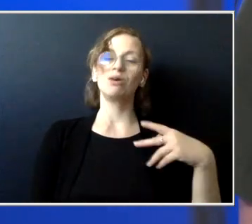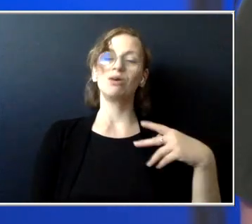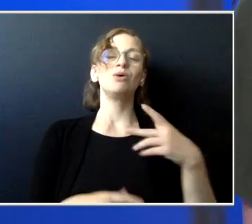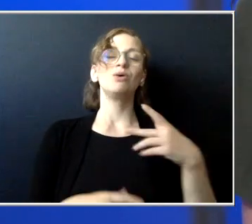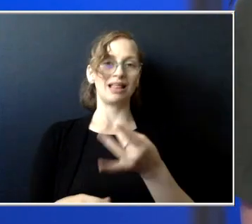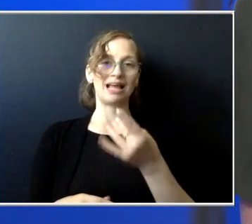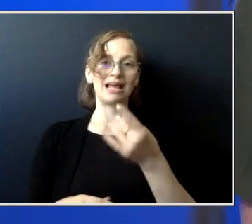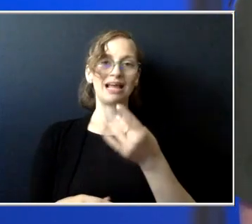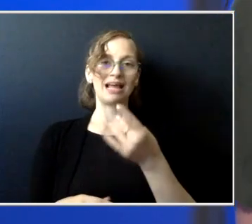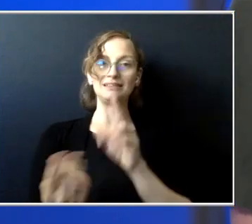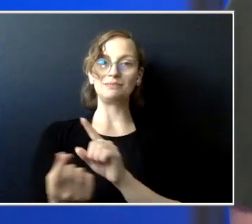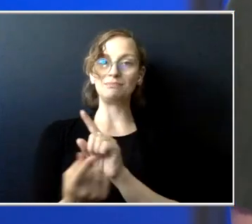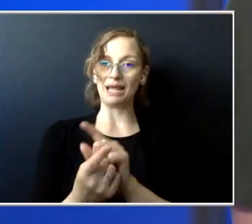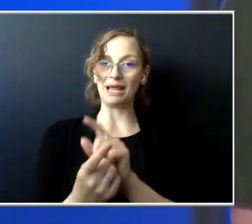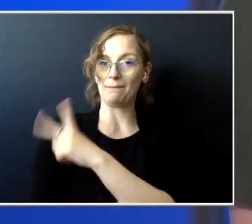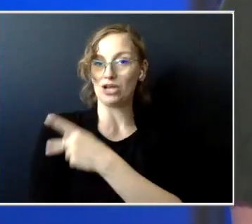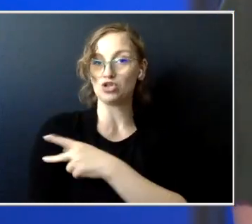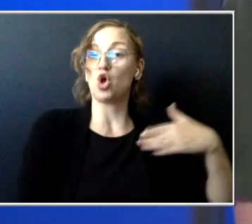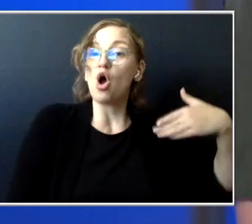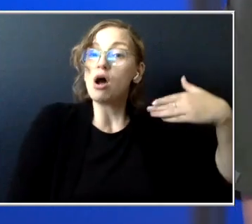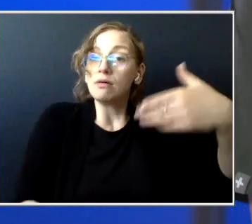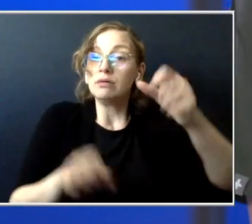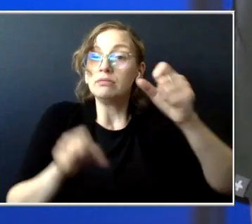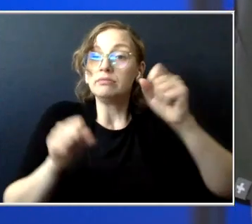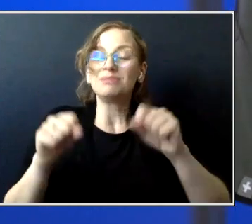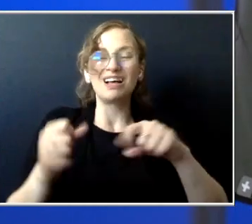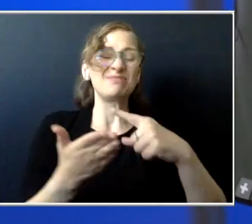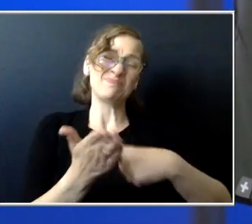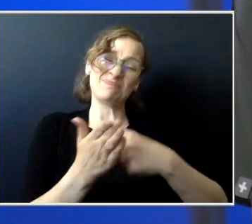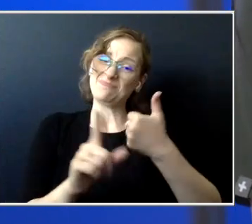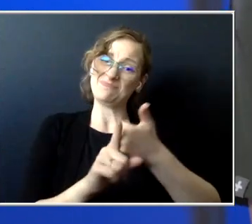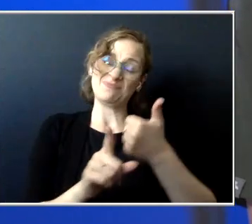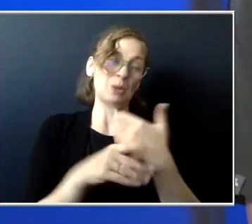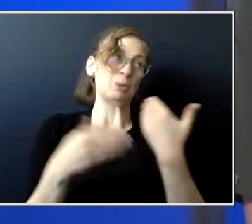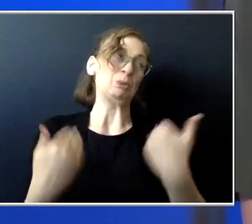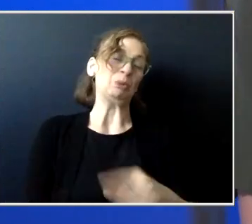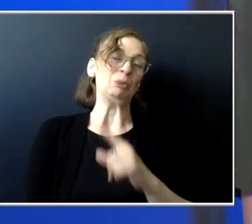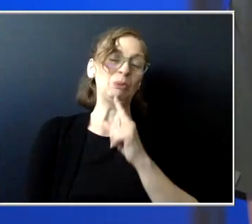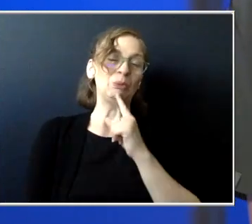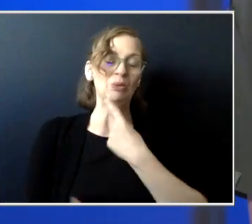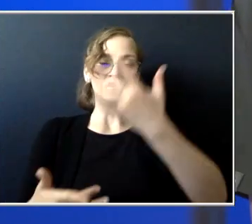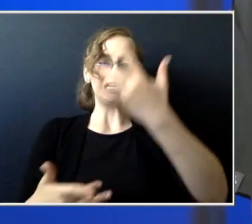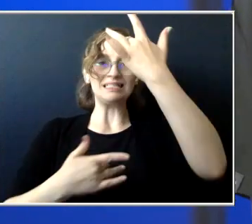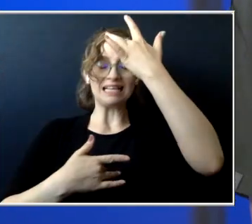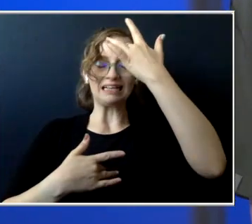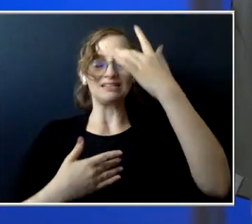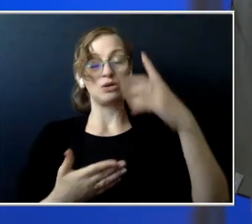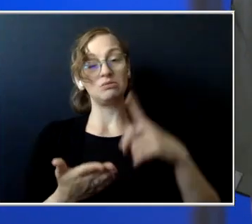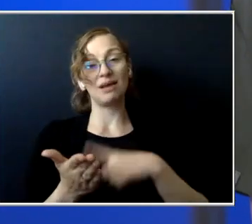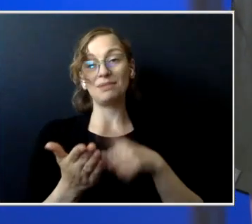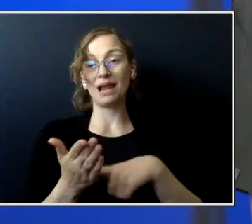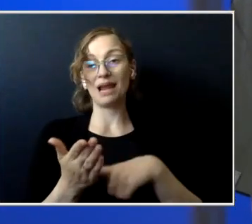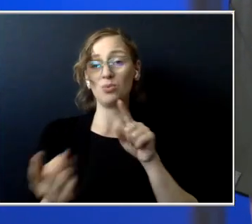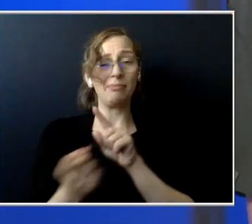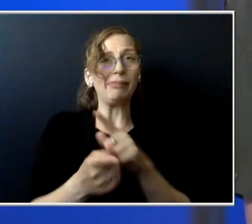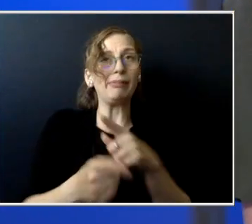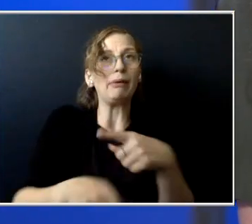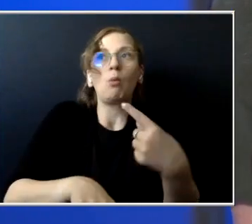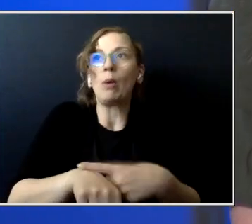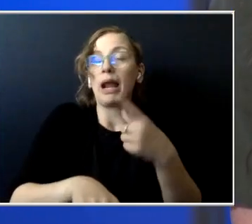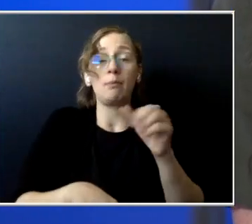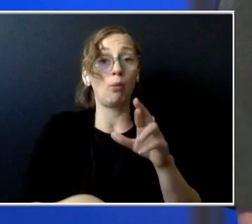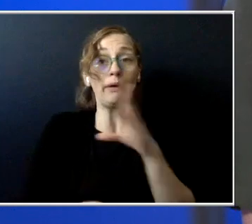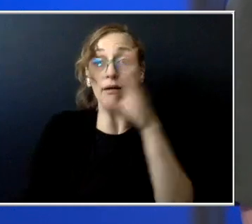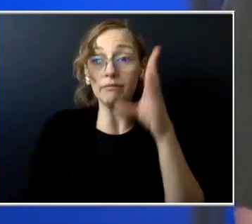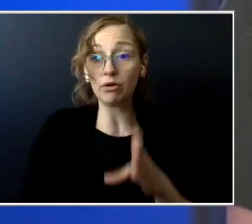sick, so we only get to meet them maybe once in the hospital, and sometimes not at all. But if we can catch these patients